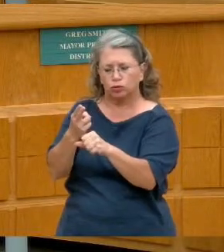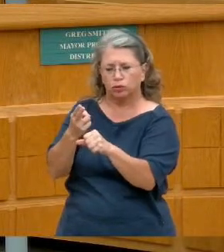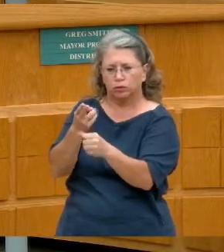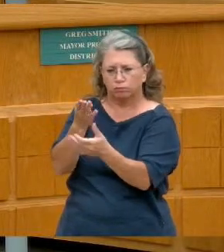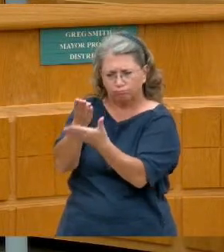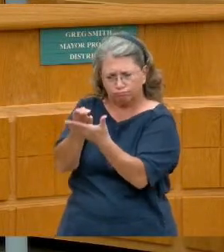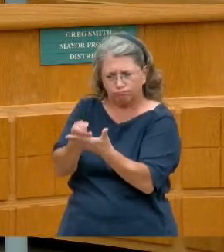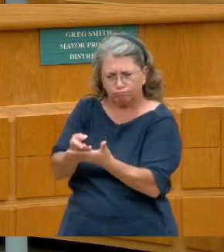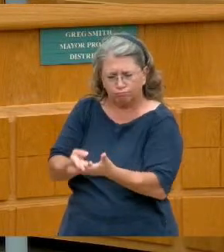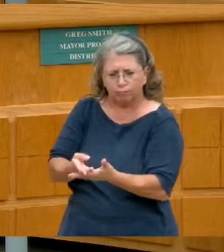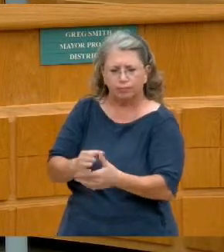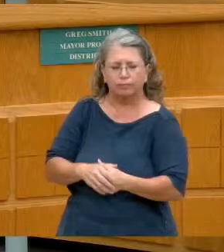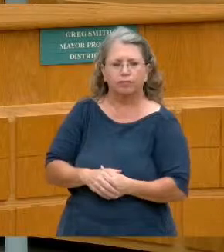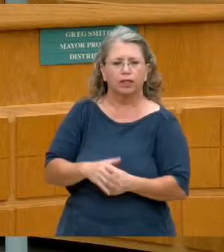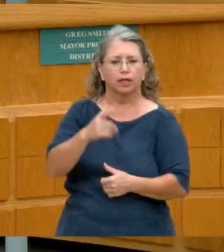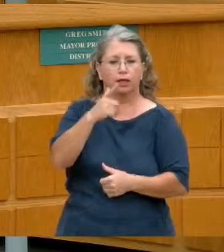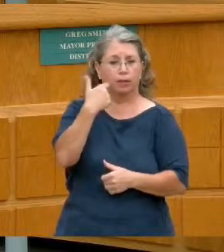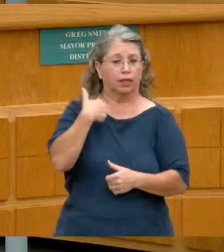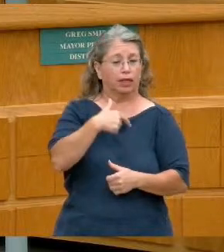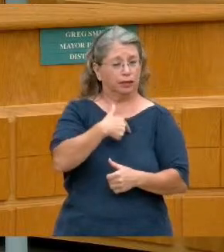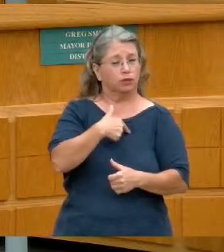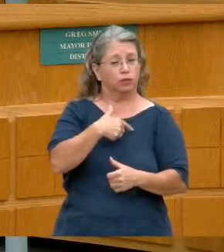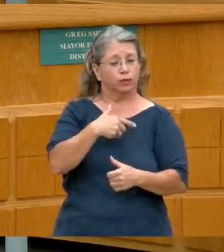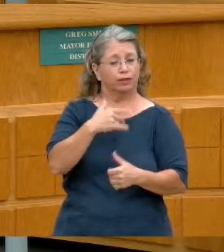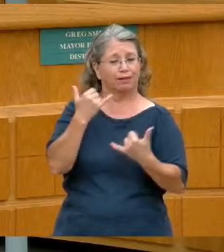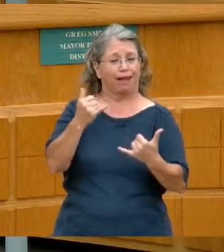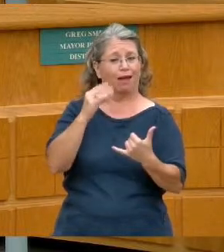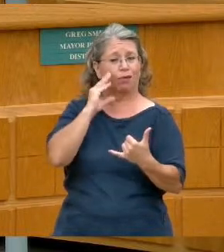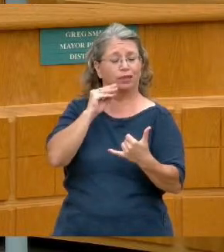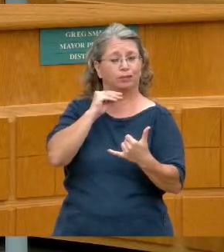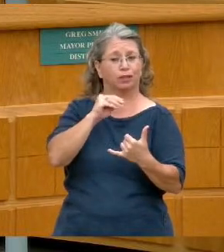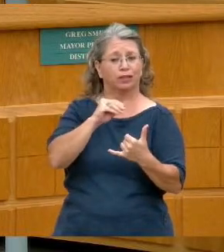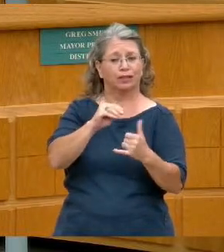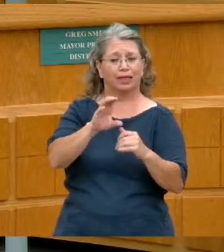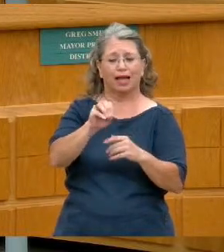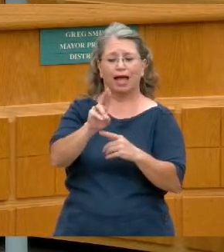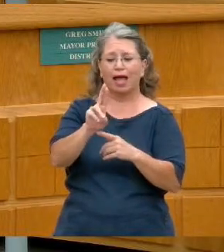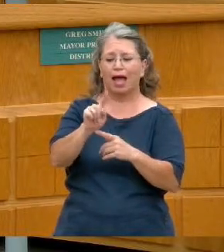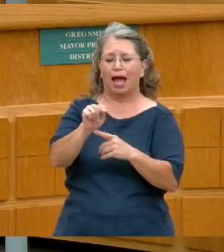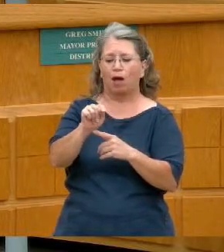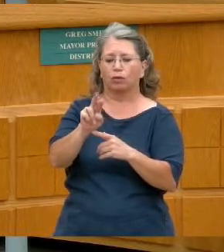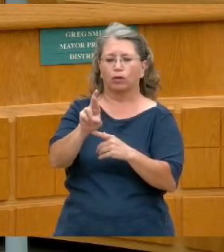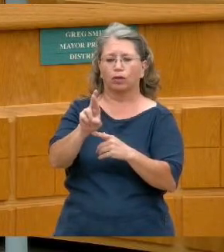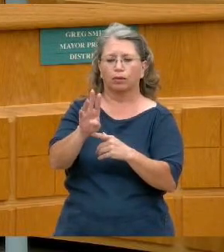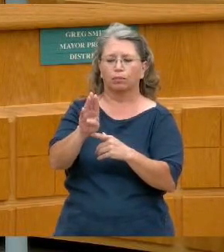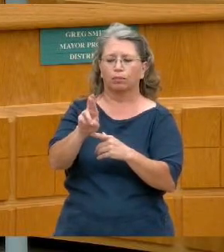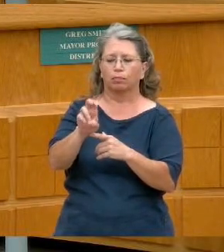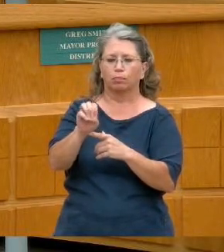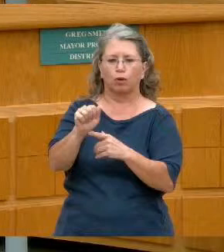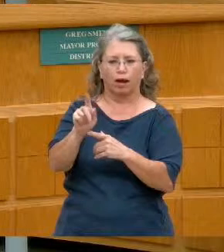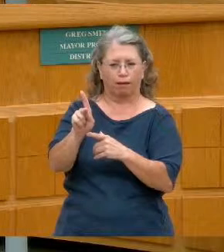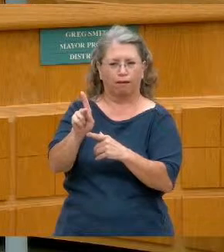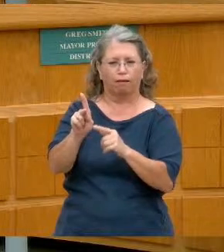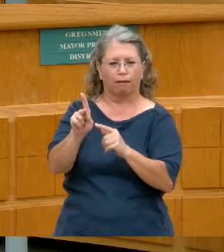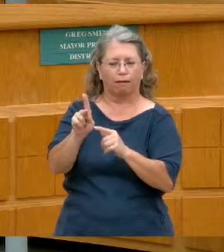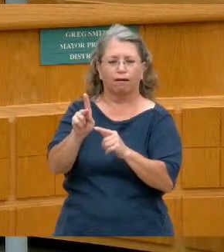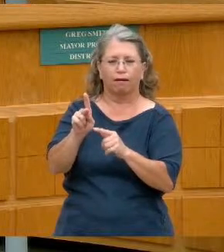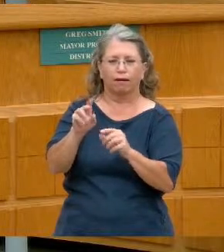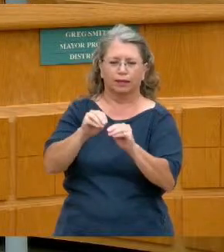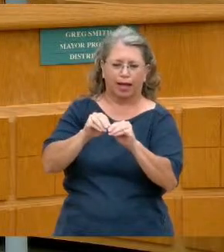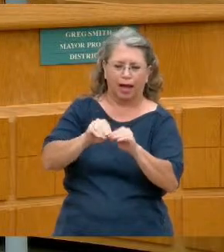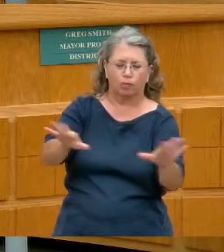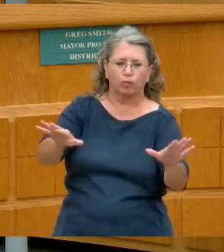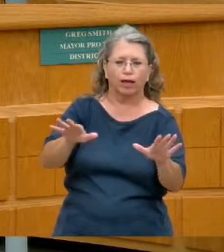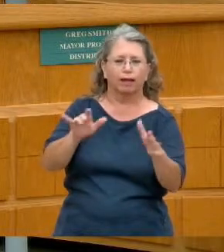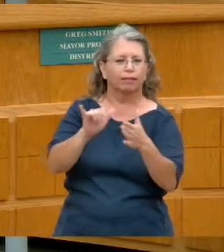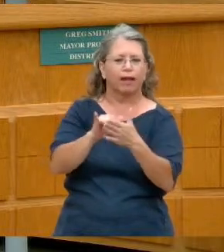Because we're in the middle of an outbreak, I think that it's important to review what an outbreak is, because we've seen different types of outbreaks. An outbreak, it's a